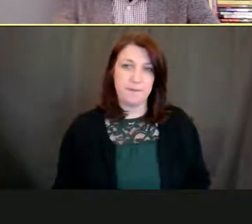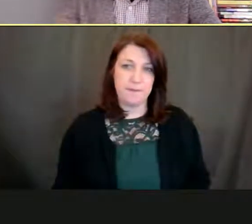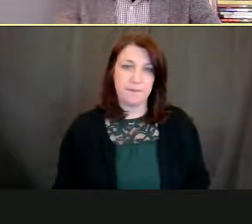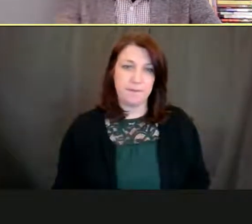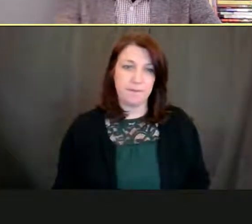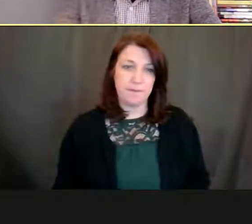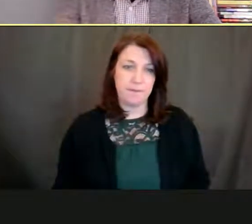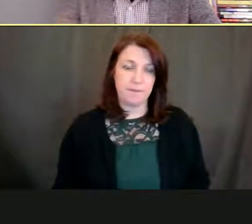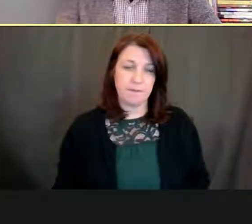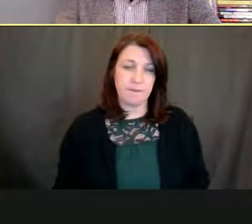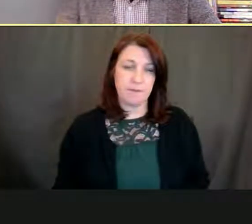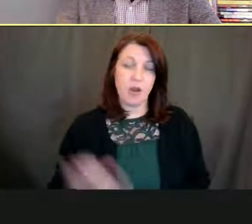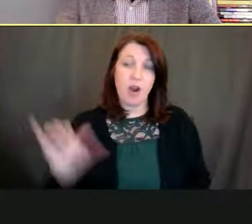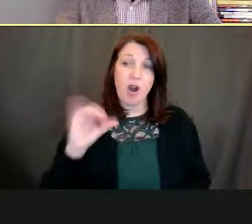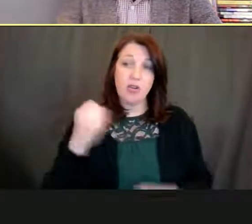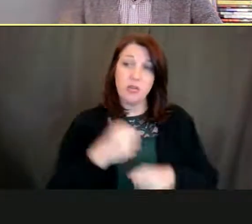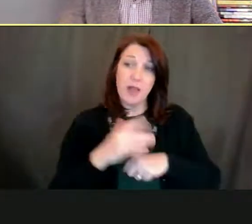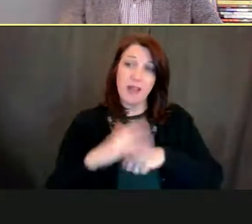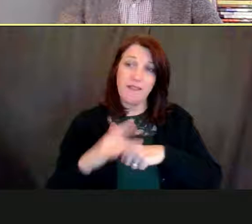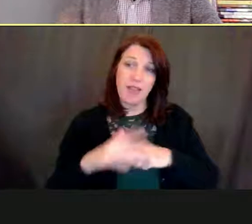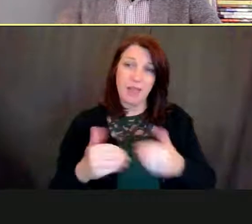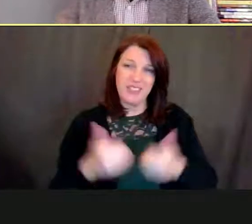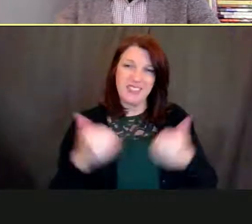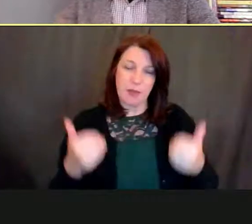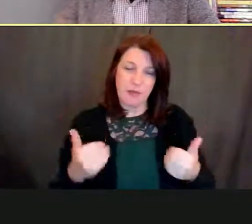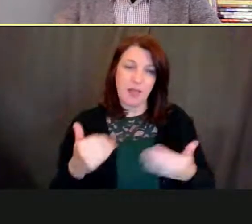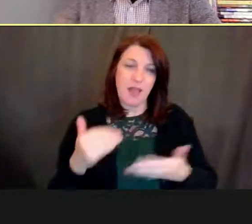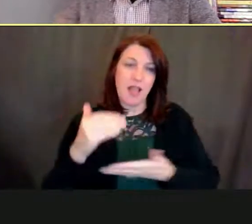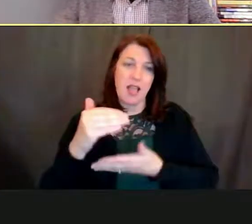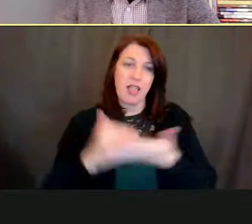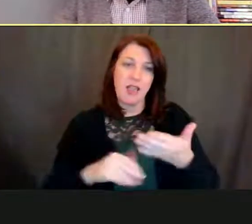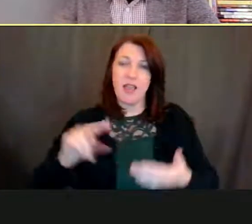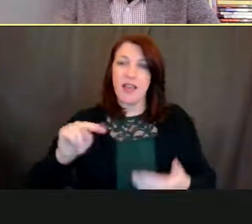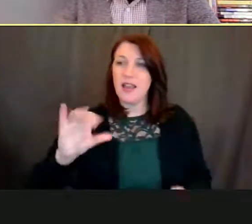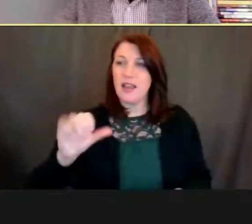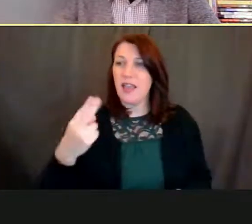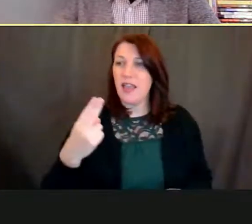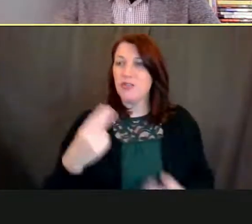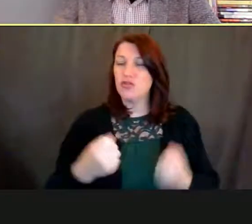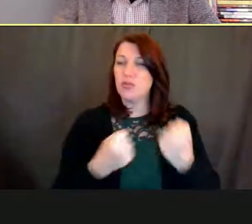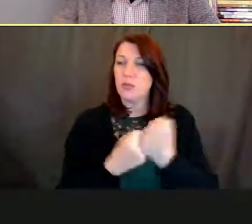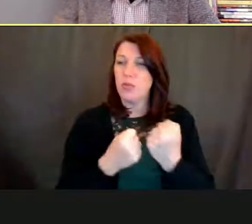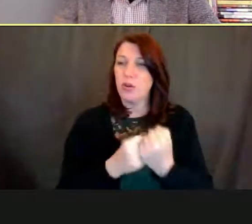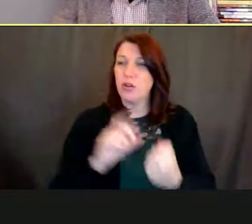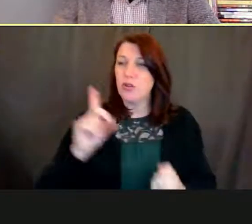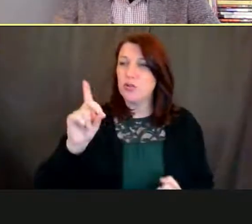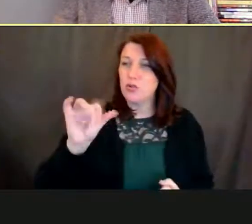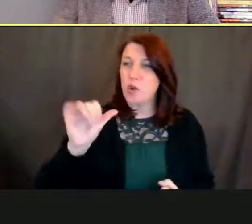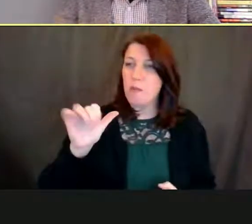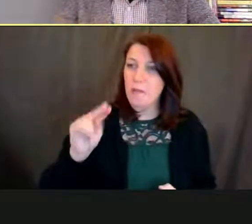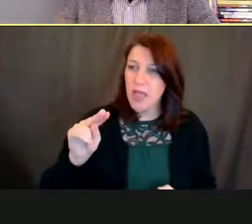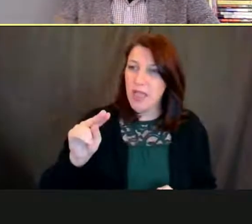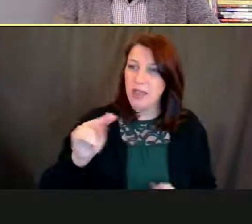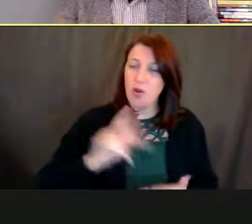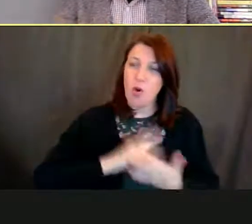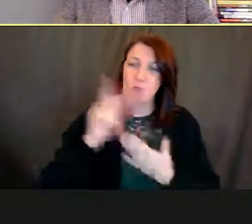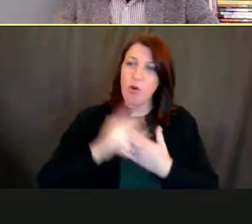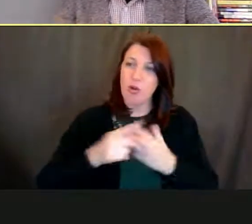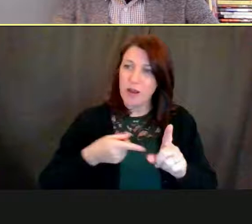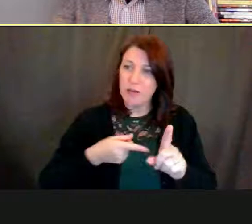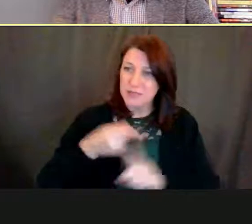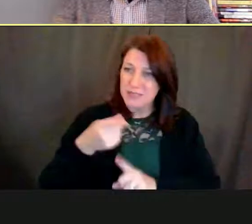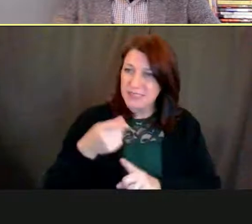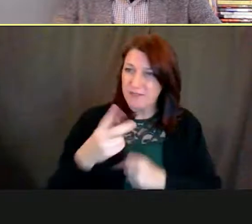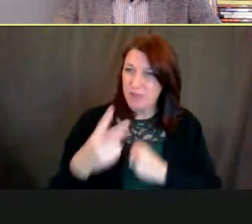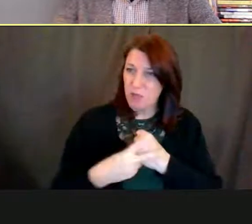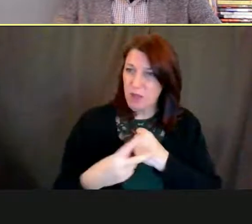We do also make available, sort of separately from this, a list of NIH-supported domain or program-specific repositories, as well